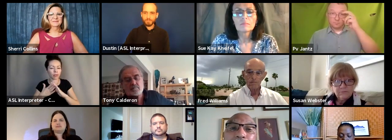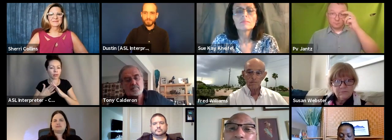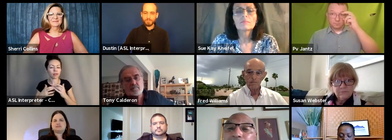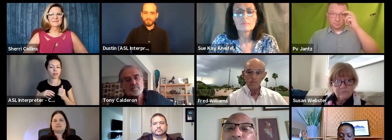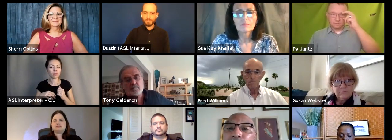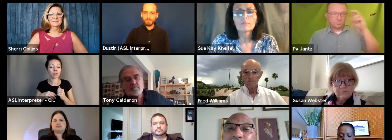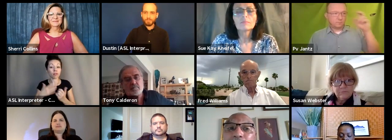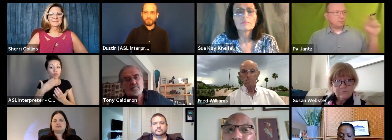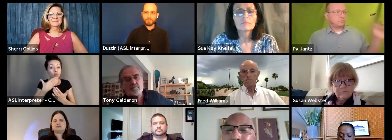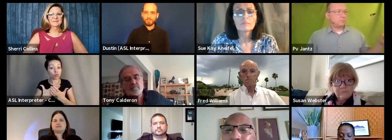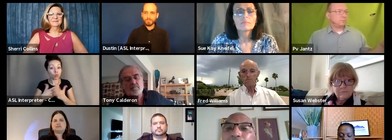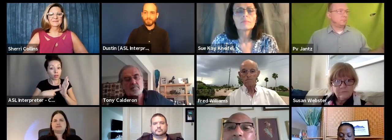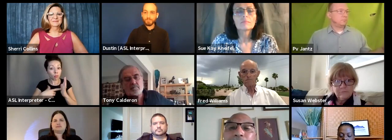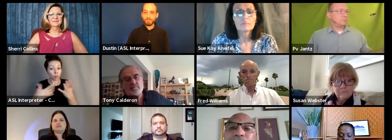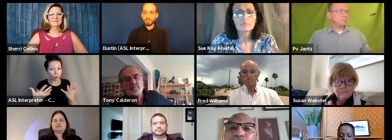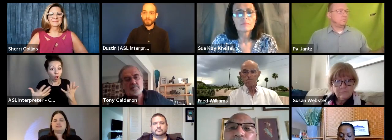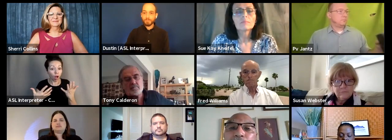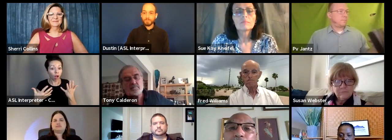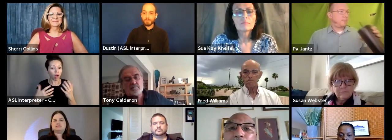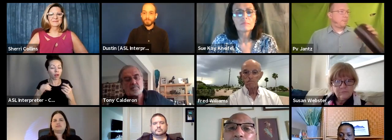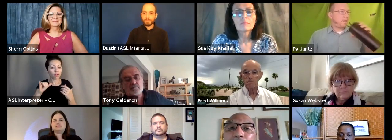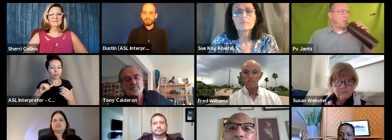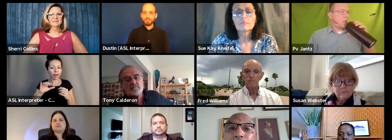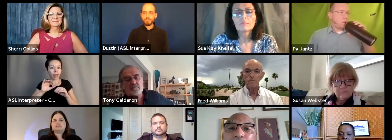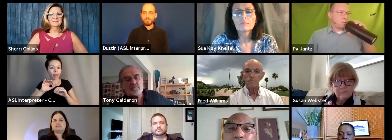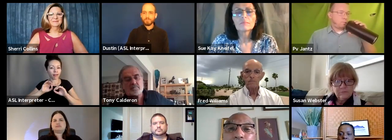the need for the clear mask.